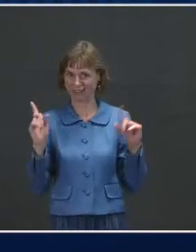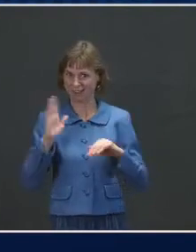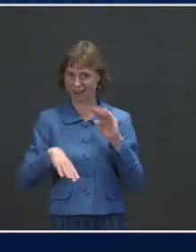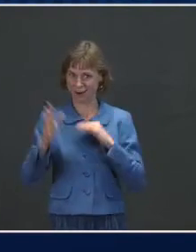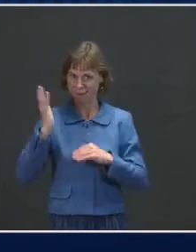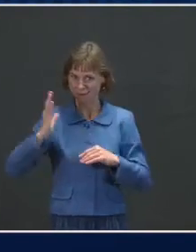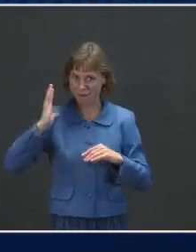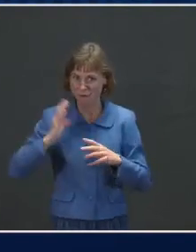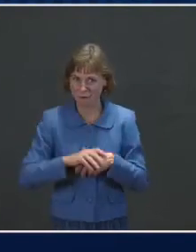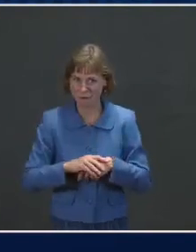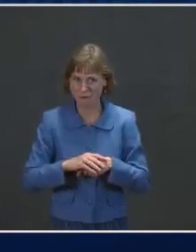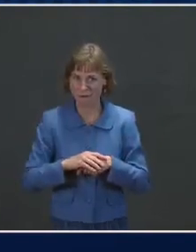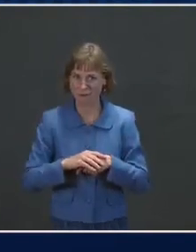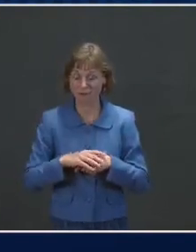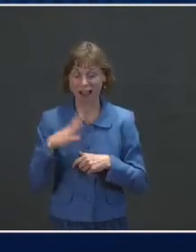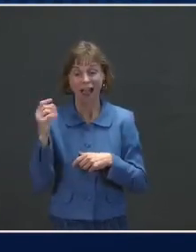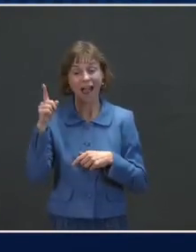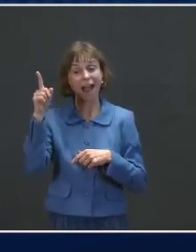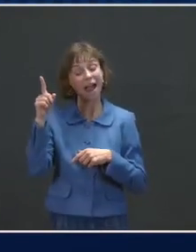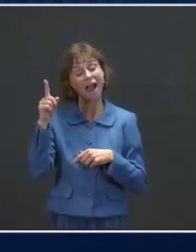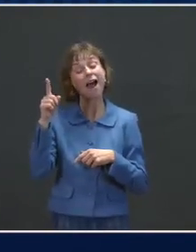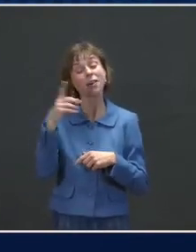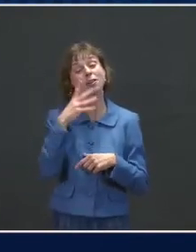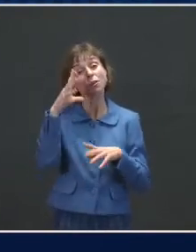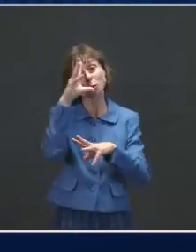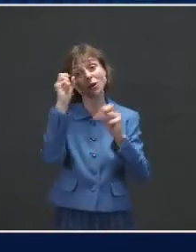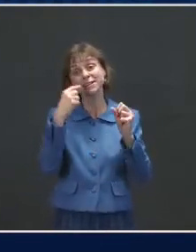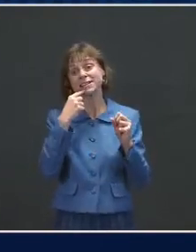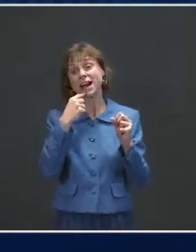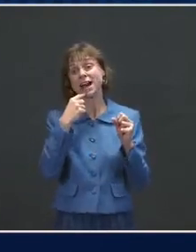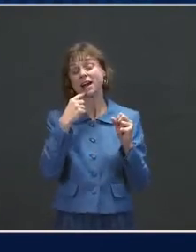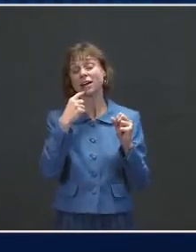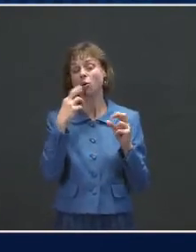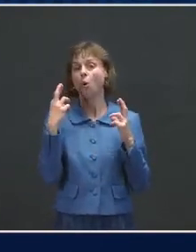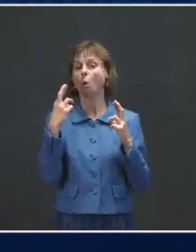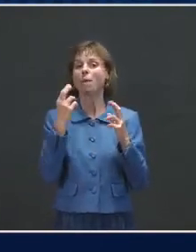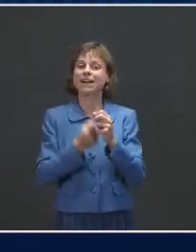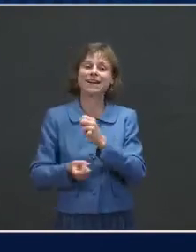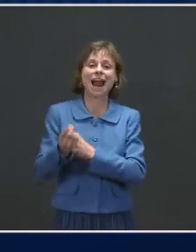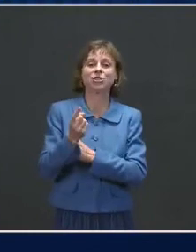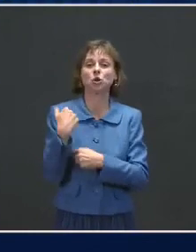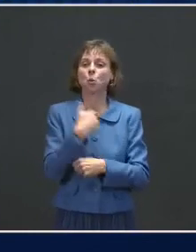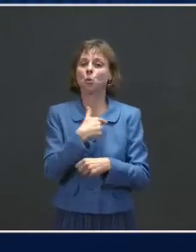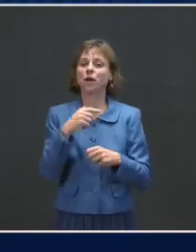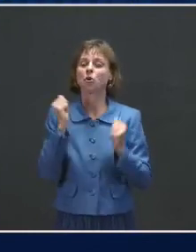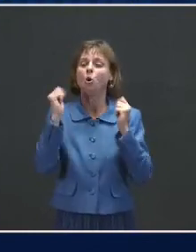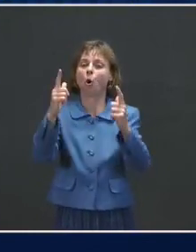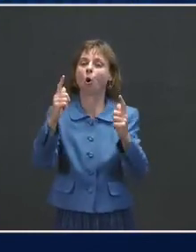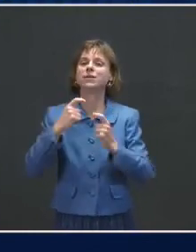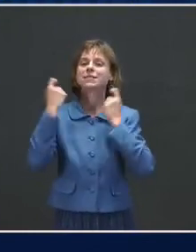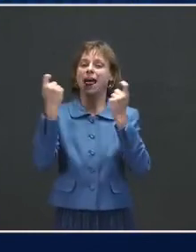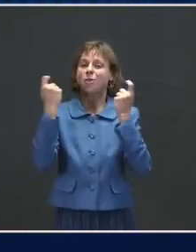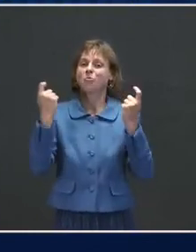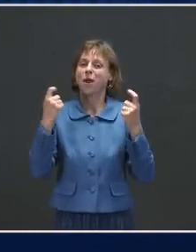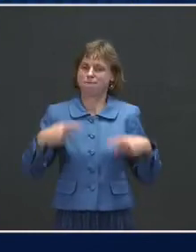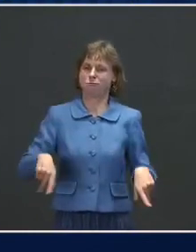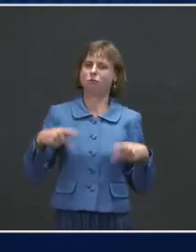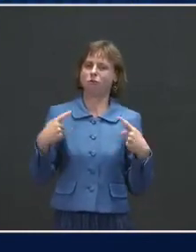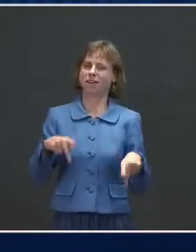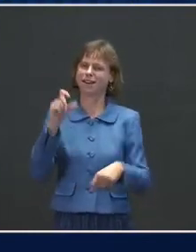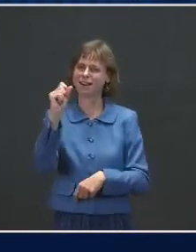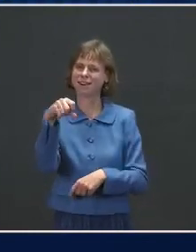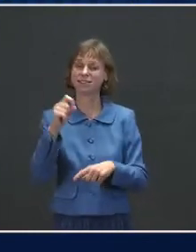also conveyed that he's hopeful that next year will be a moment where everybody can celebrate and party. But he is, of course, concerned when there